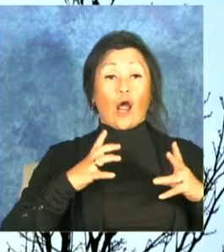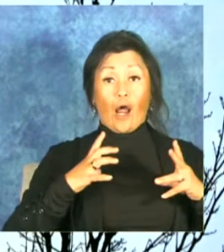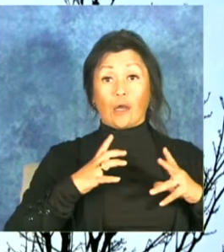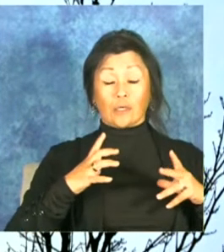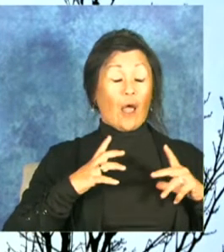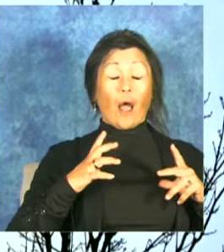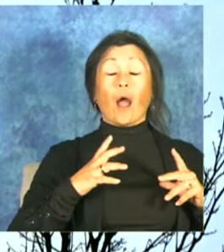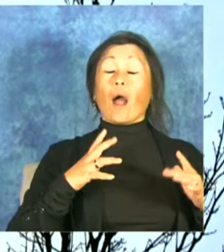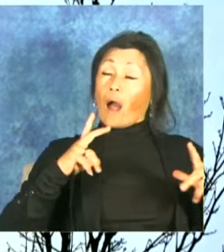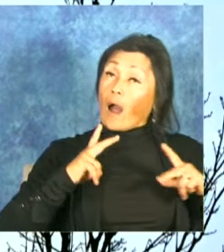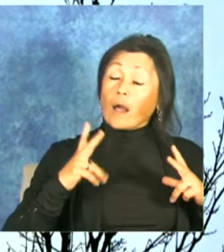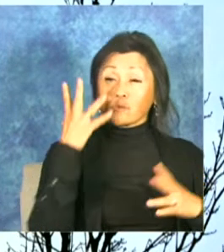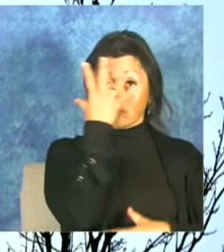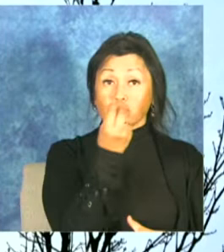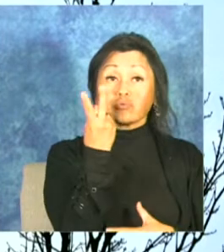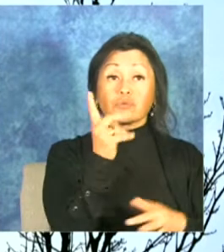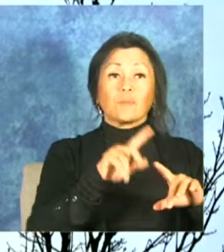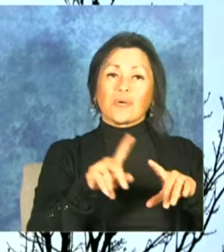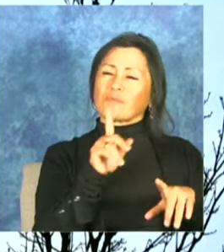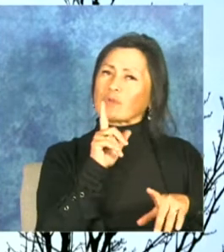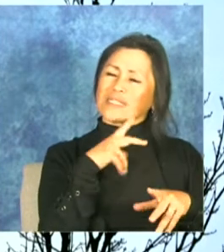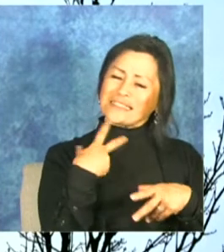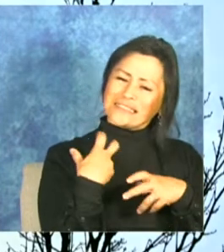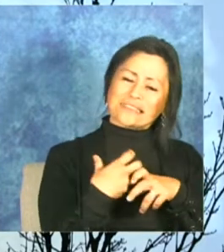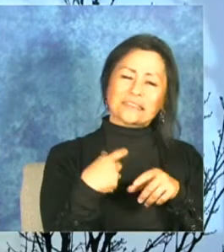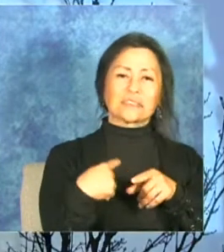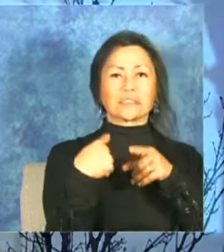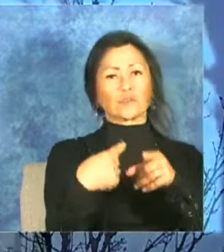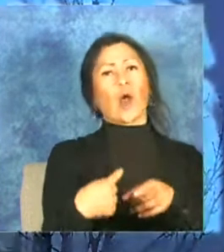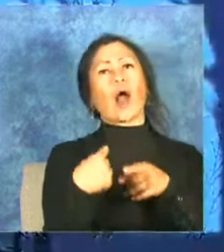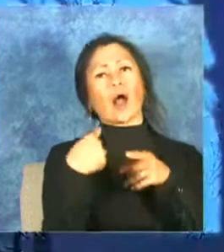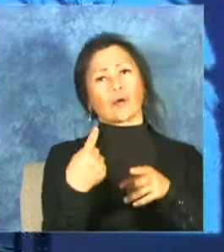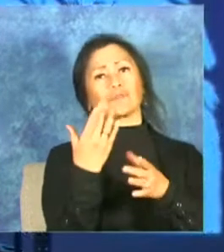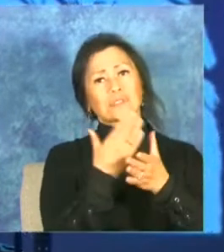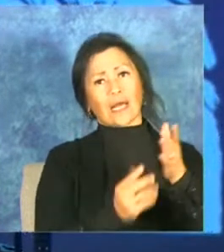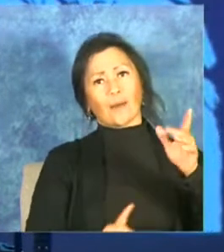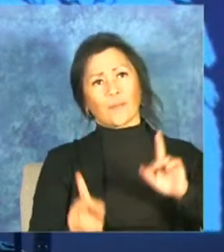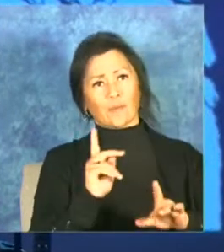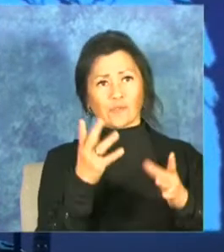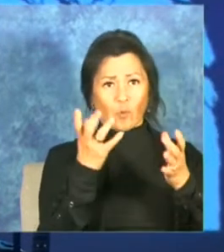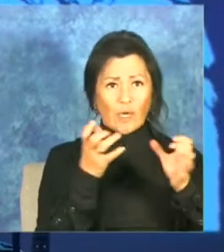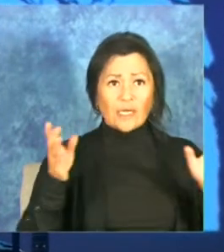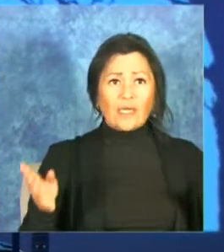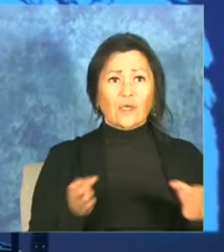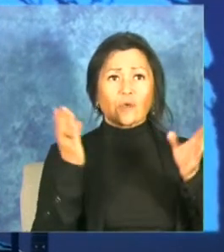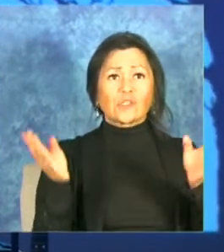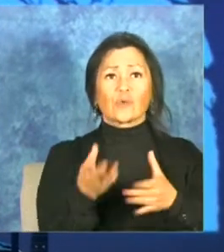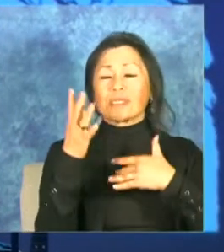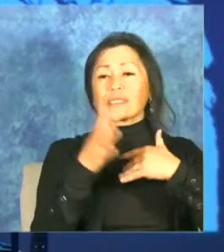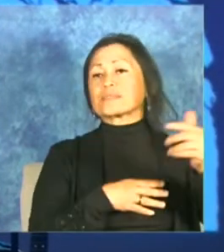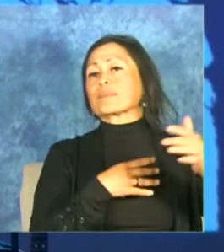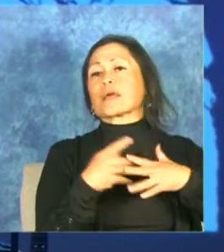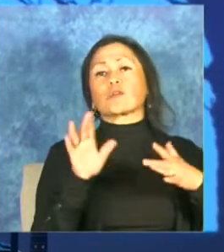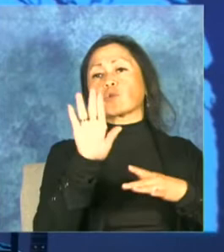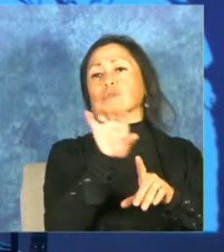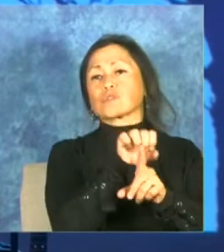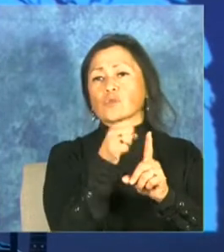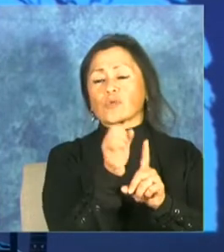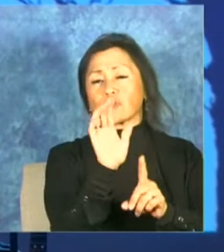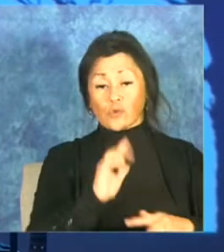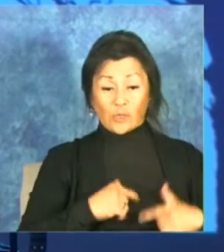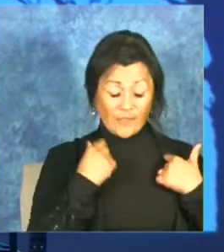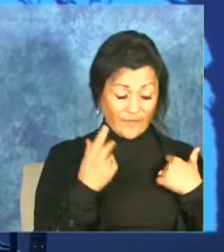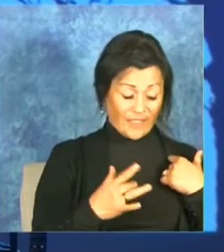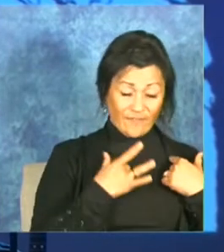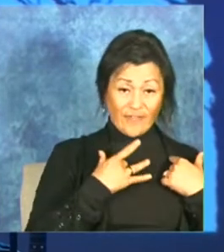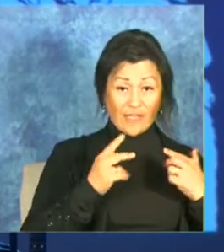while they're beautiful and great, they can be really tough on some people. So I want to encourage you, no matter where you are in stage of life, if you feel